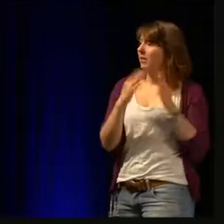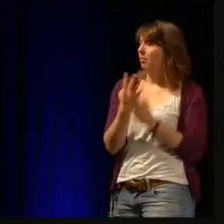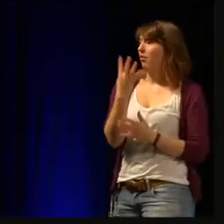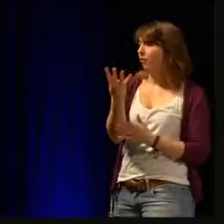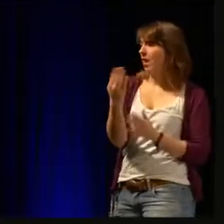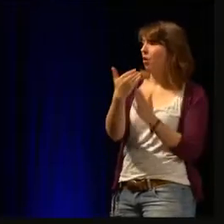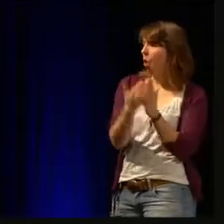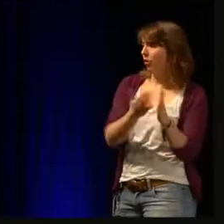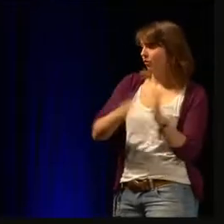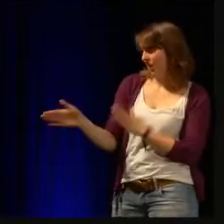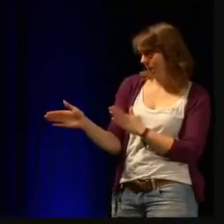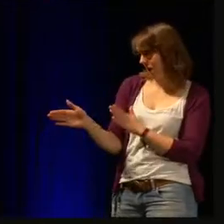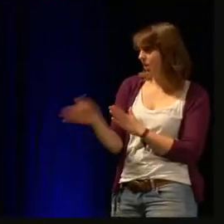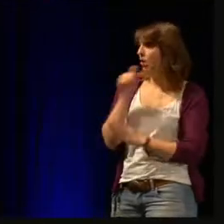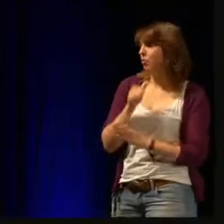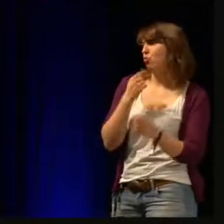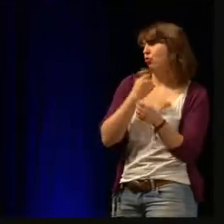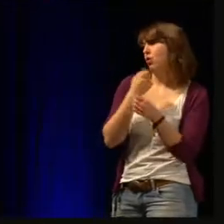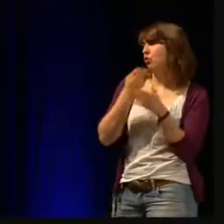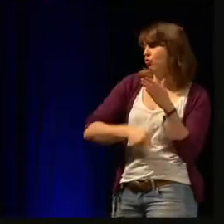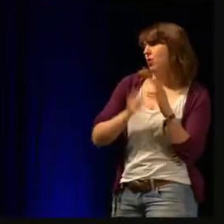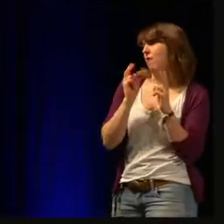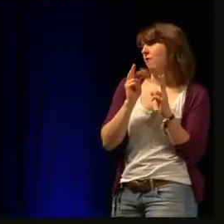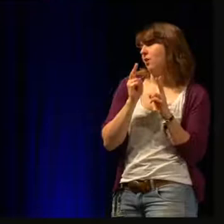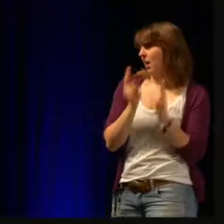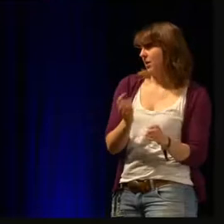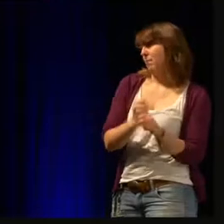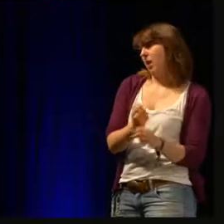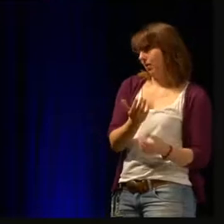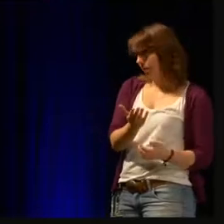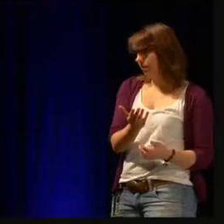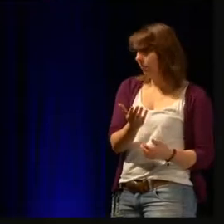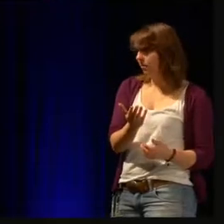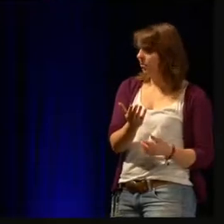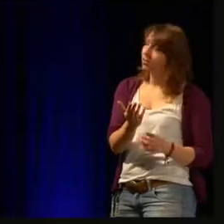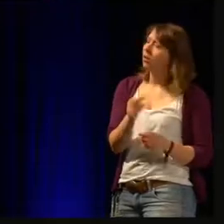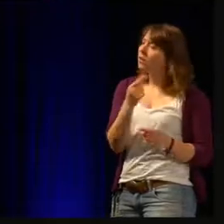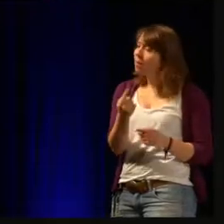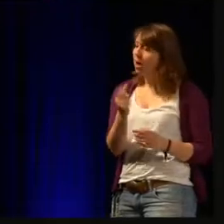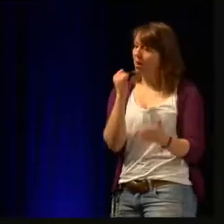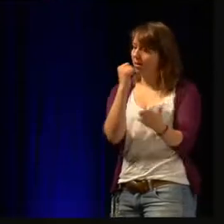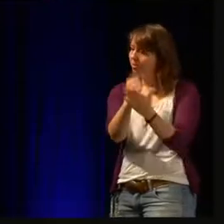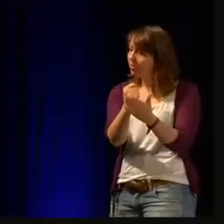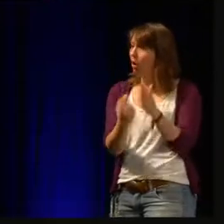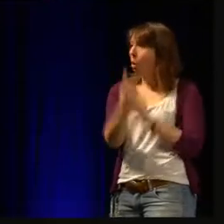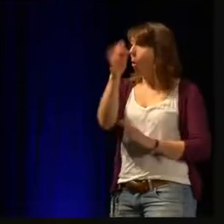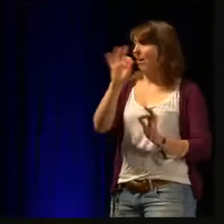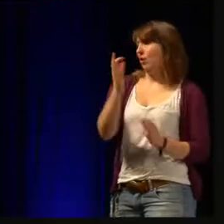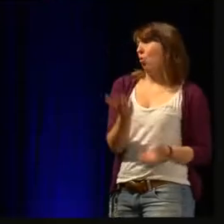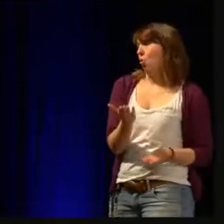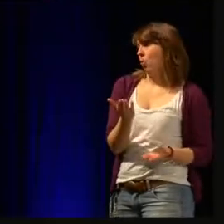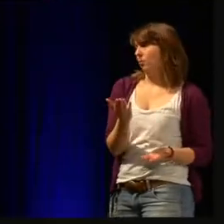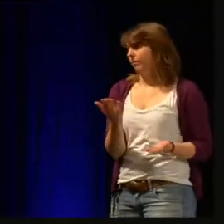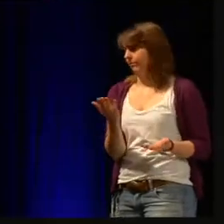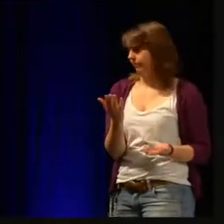has committed four different cases as a minor,